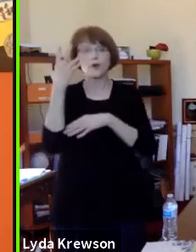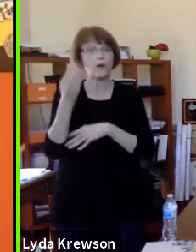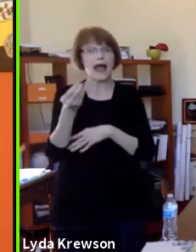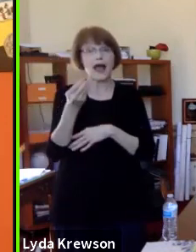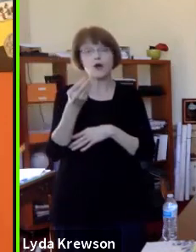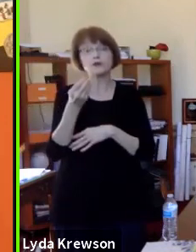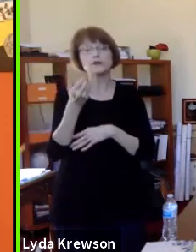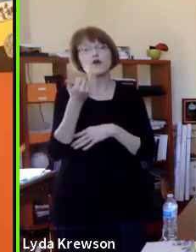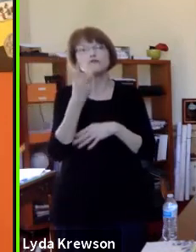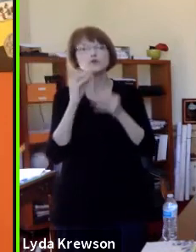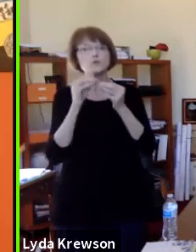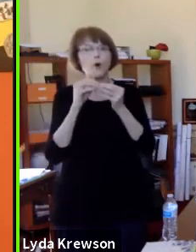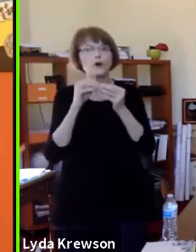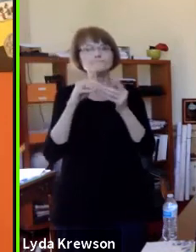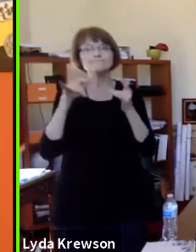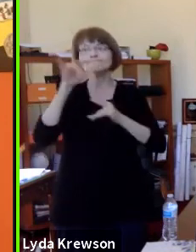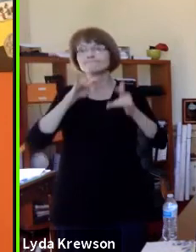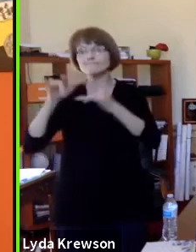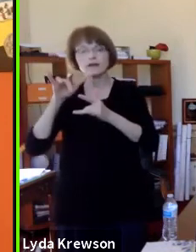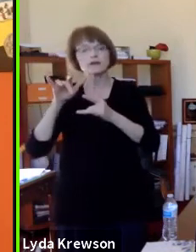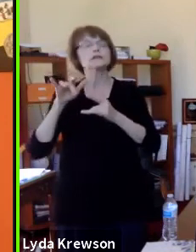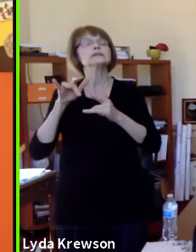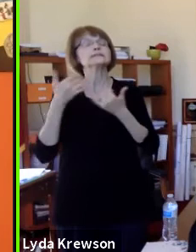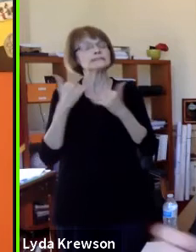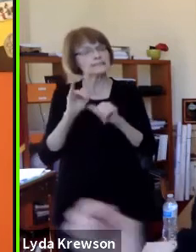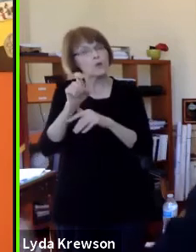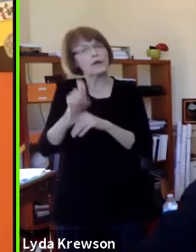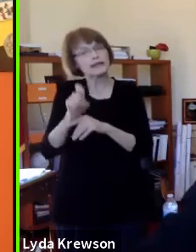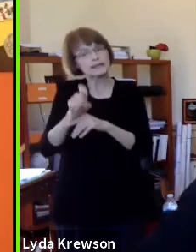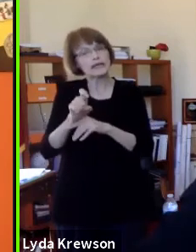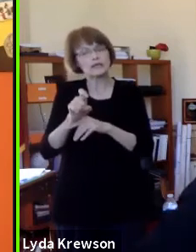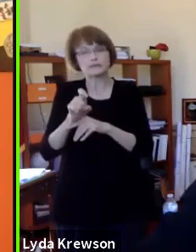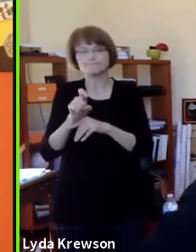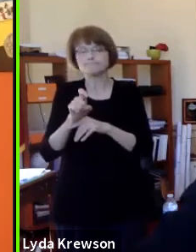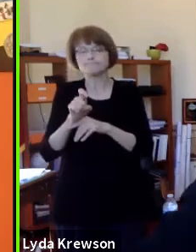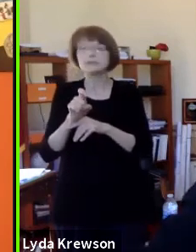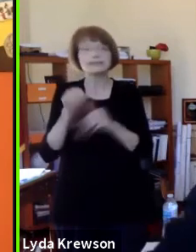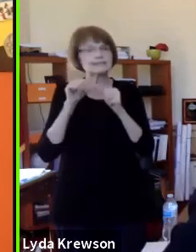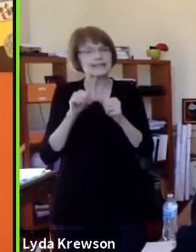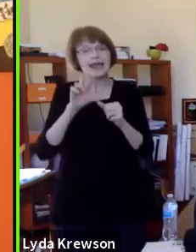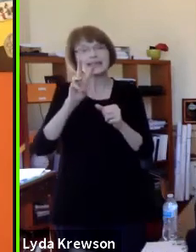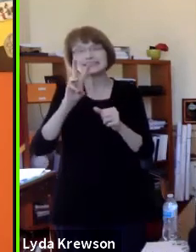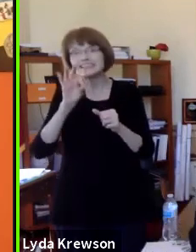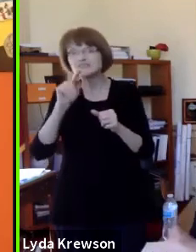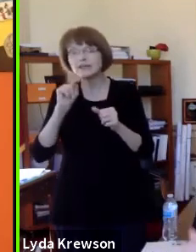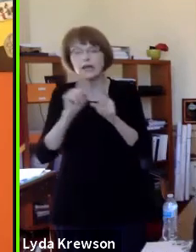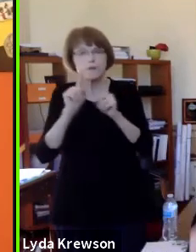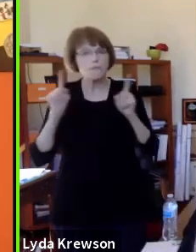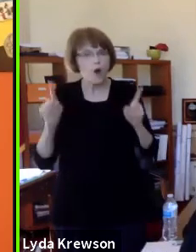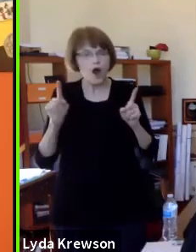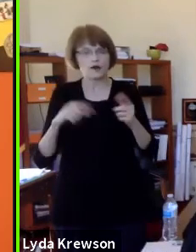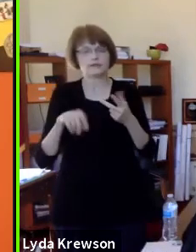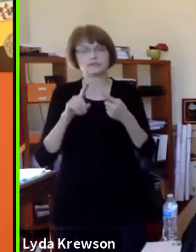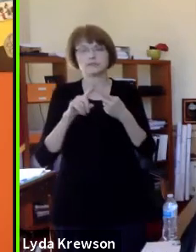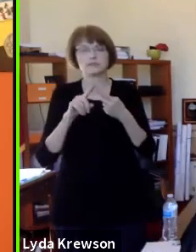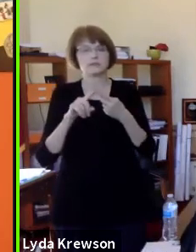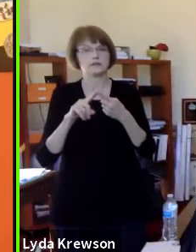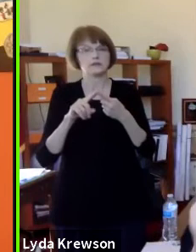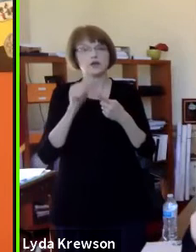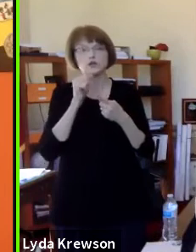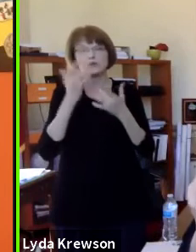more things, we're going to need to stay 6 feet apart. We're going to need to try to quit touching